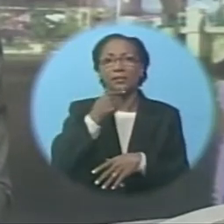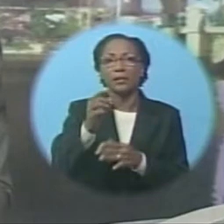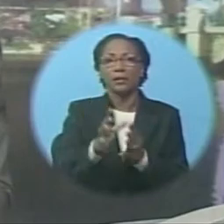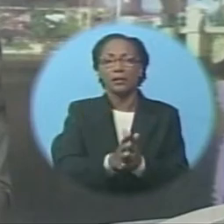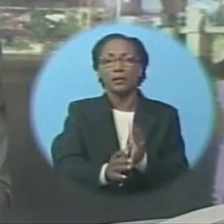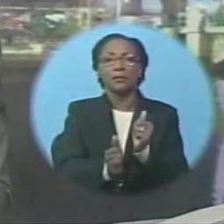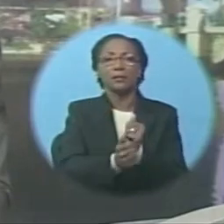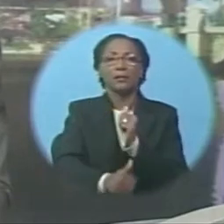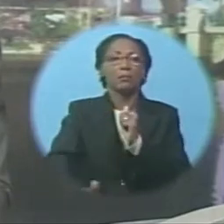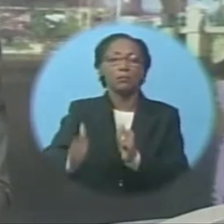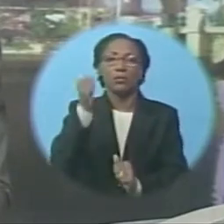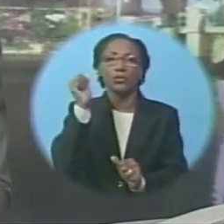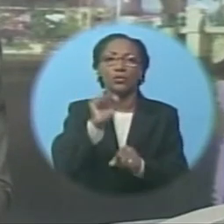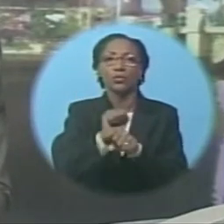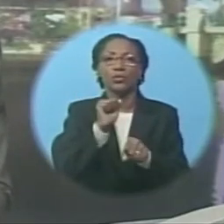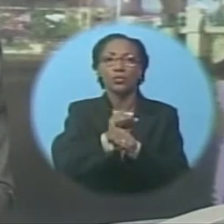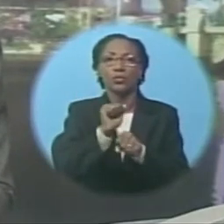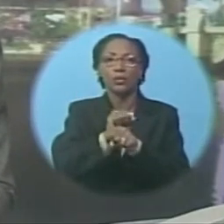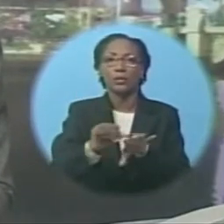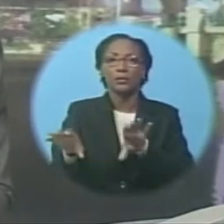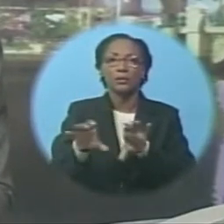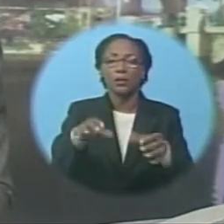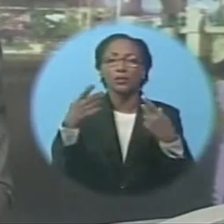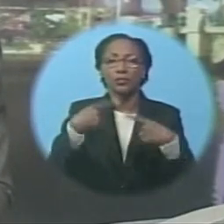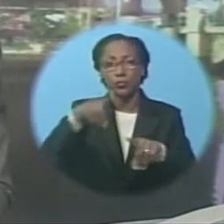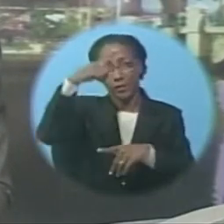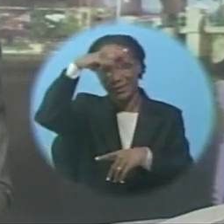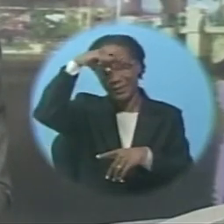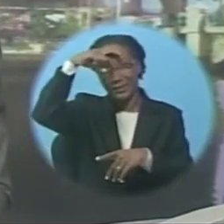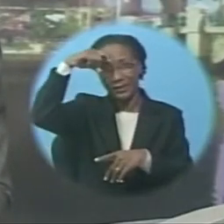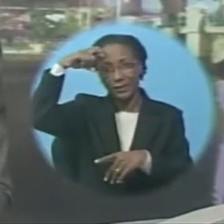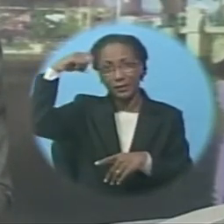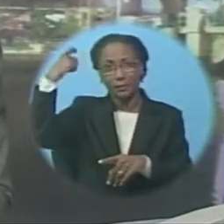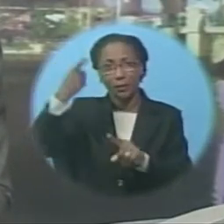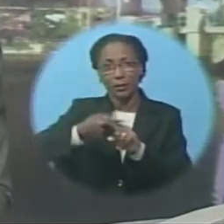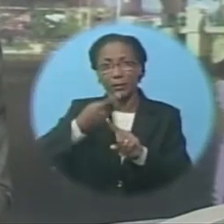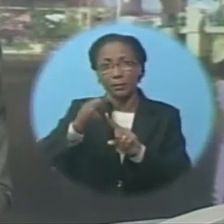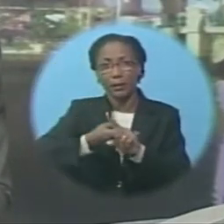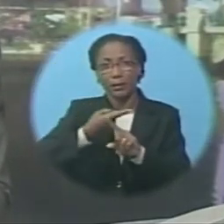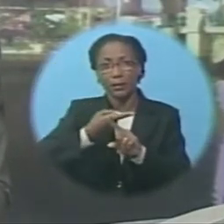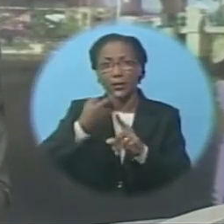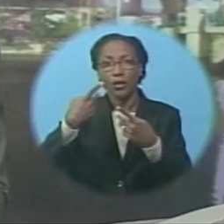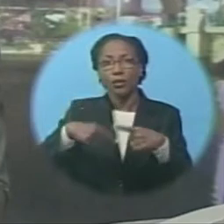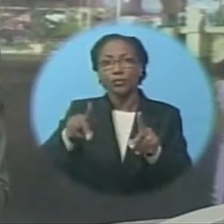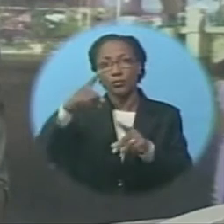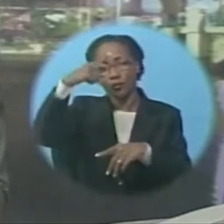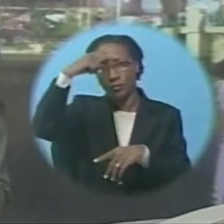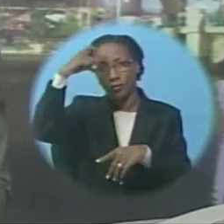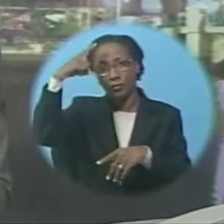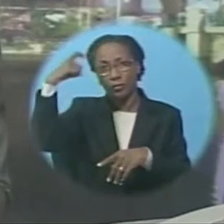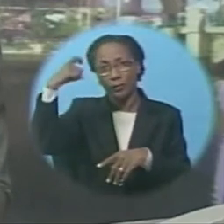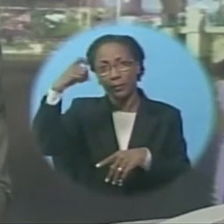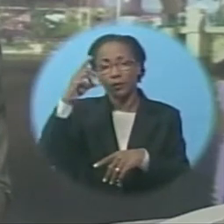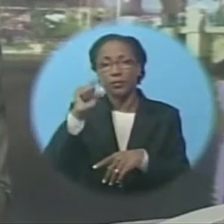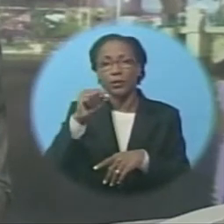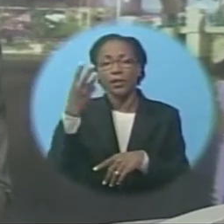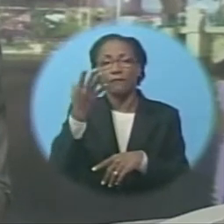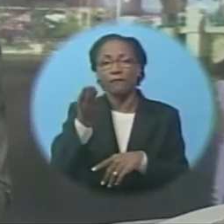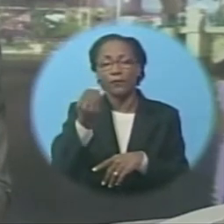work has been done over the summer months. In the summer of 2015, 115 rooms were renovated. This